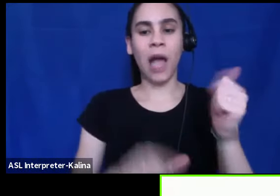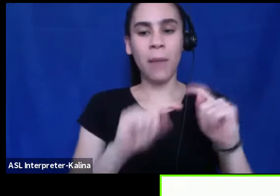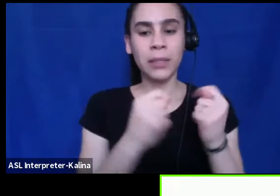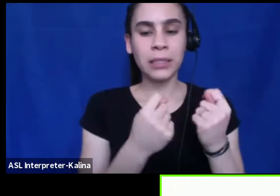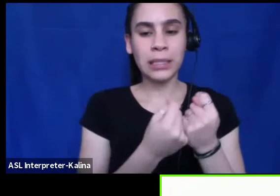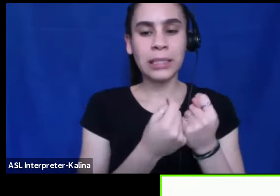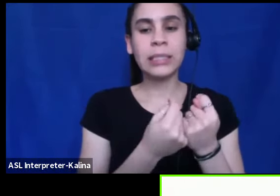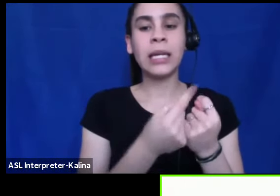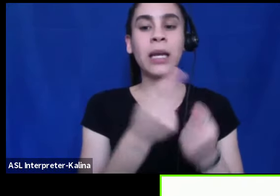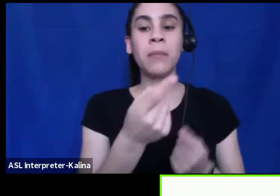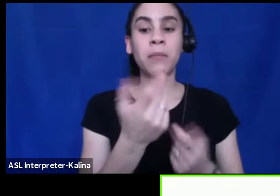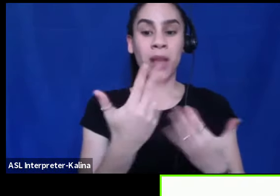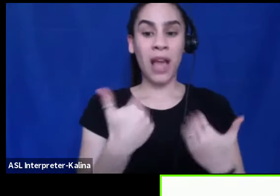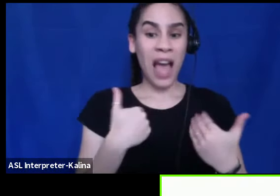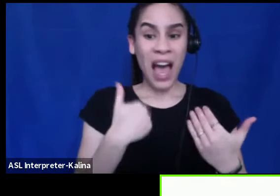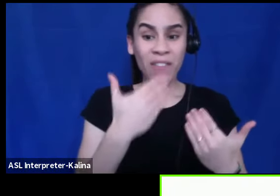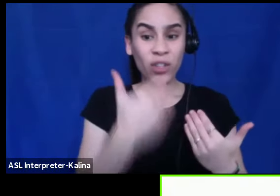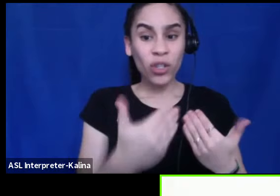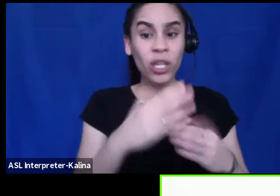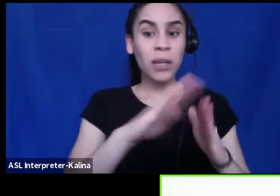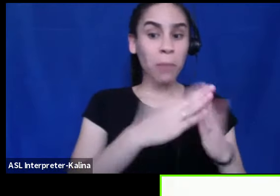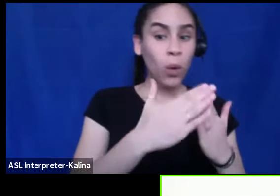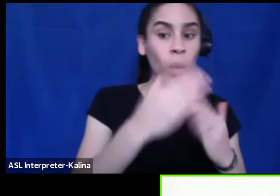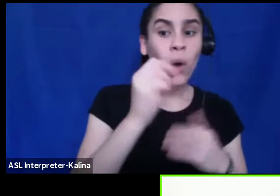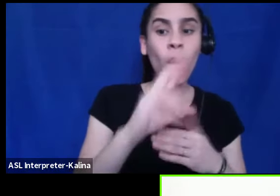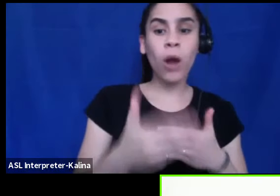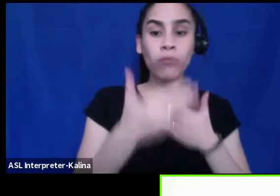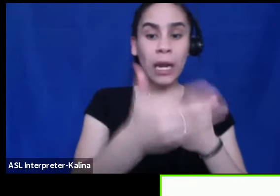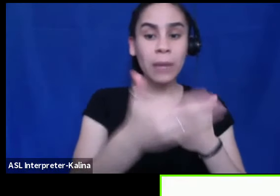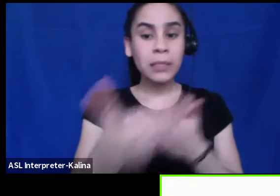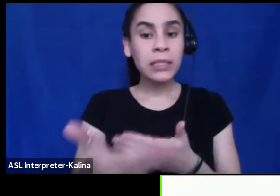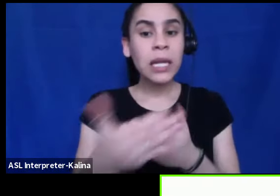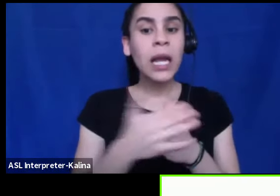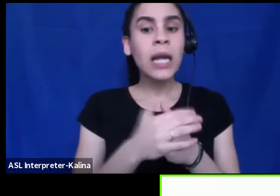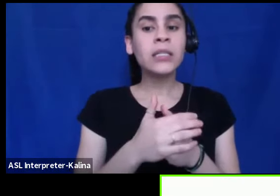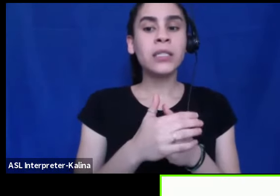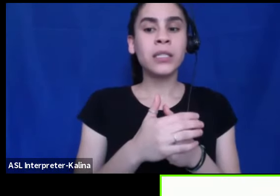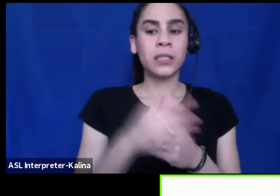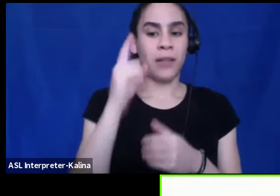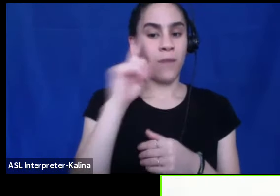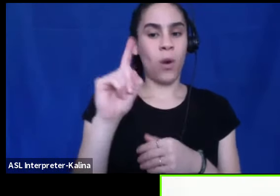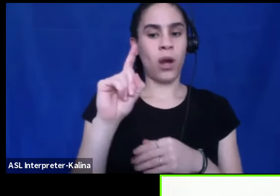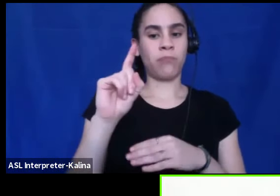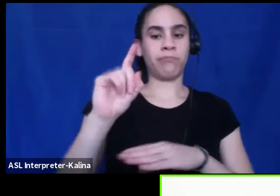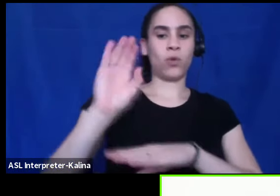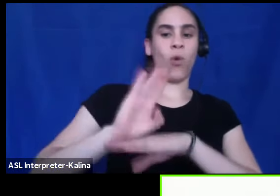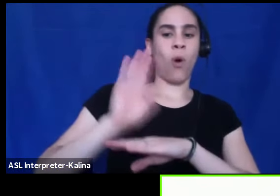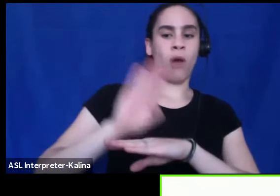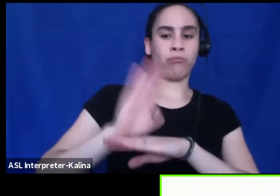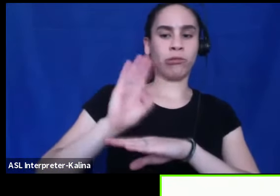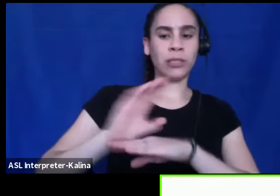for corporate business practices that might recommend more effective best practices?